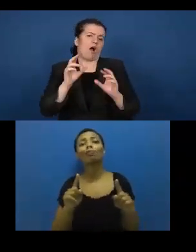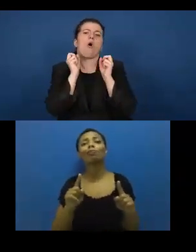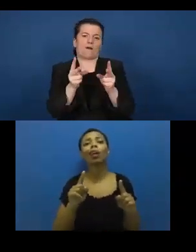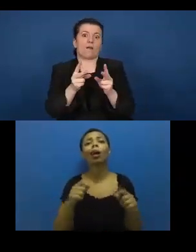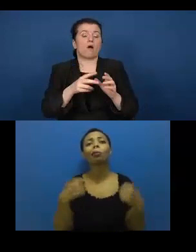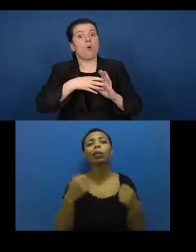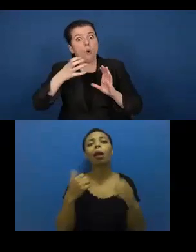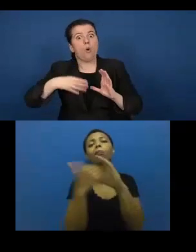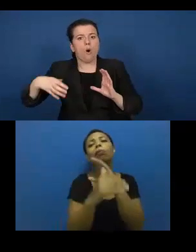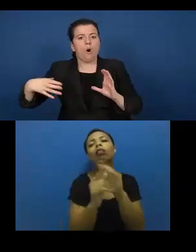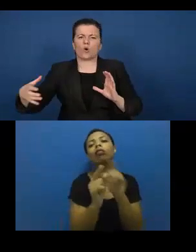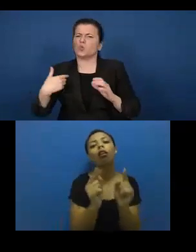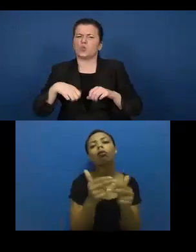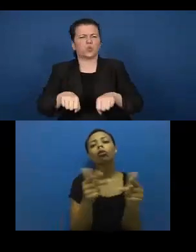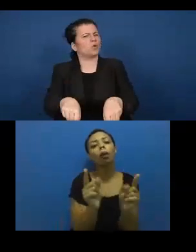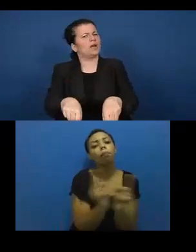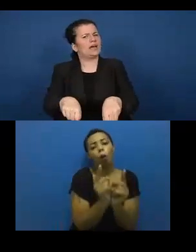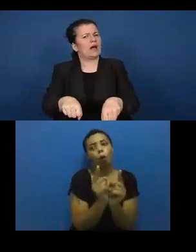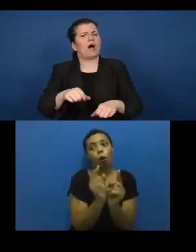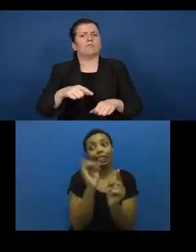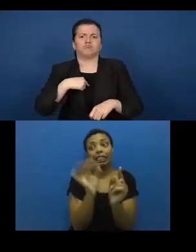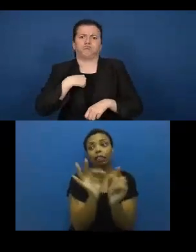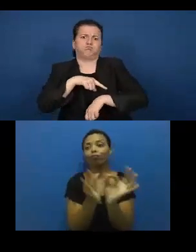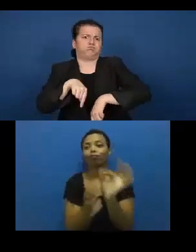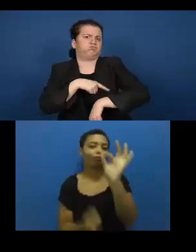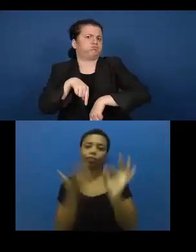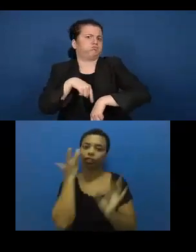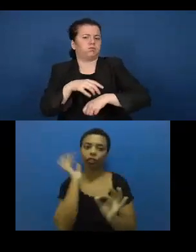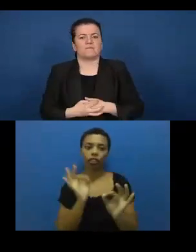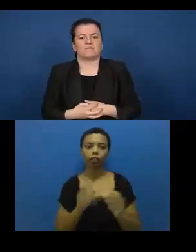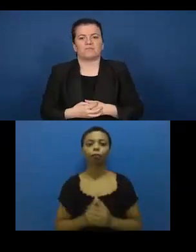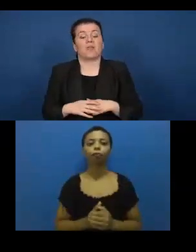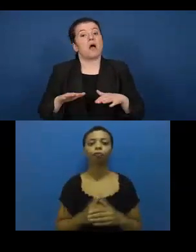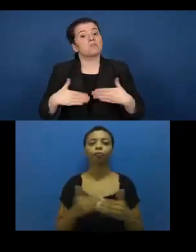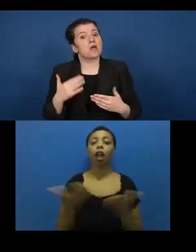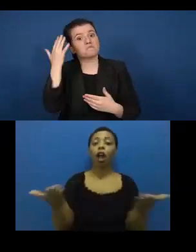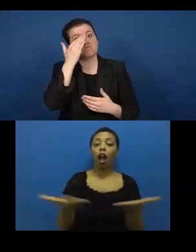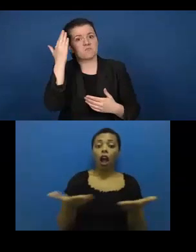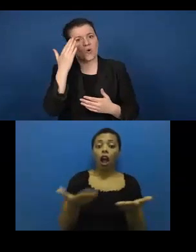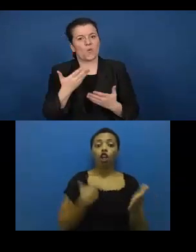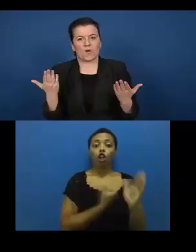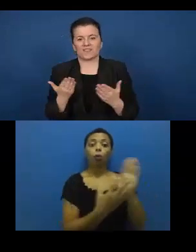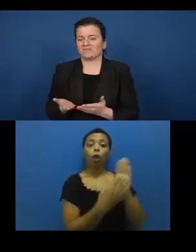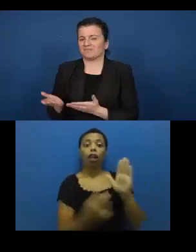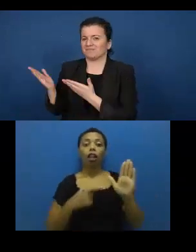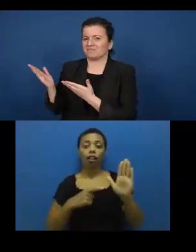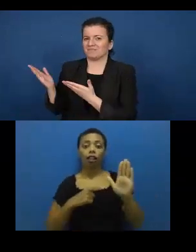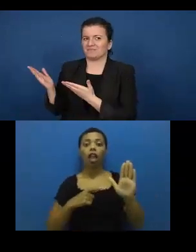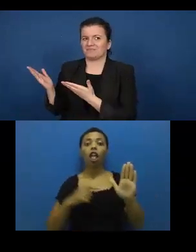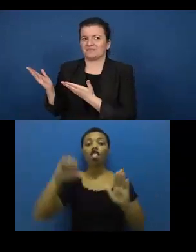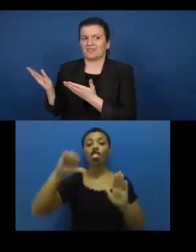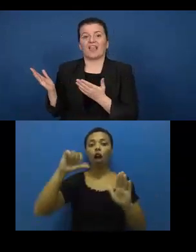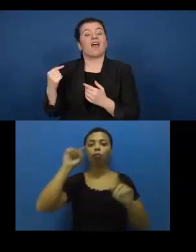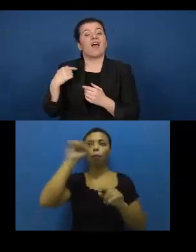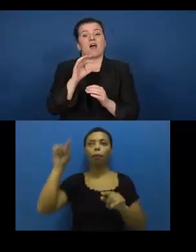More advanced prototype, we had 9 vibration motors. And and a tactile part to embed